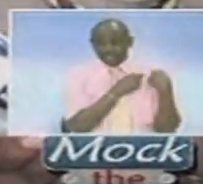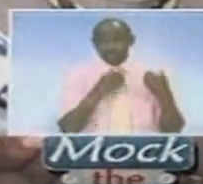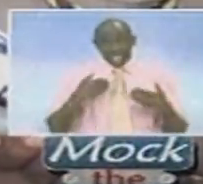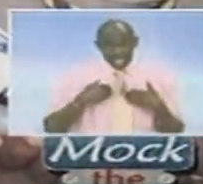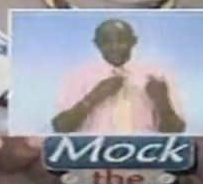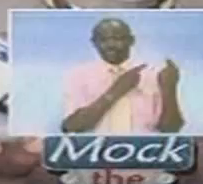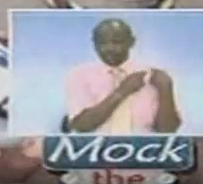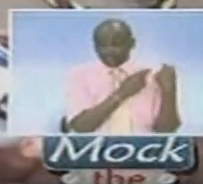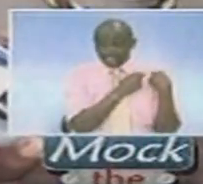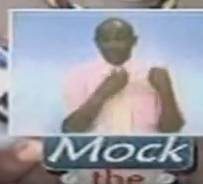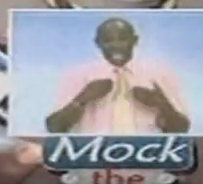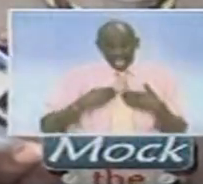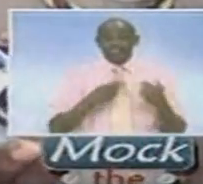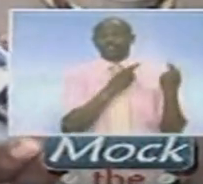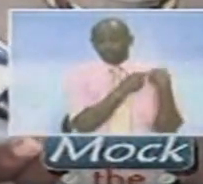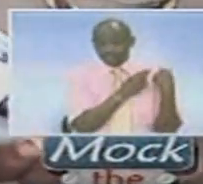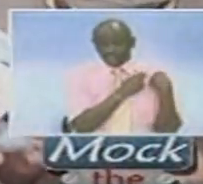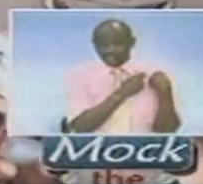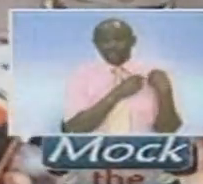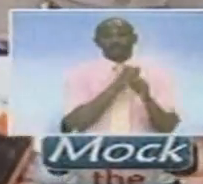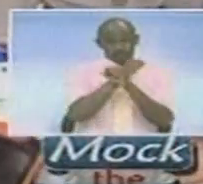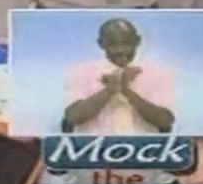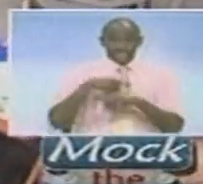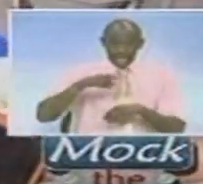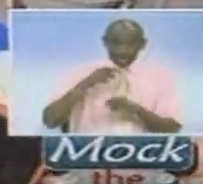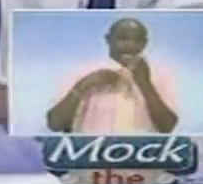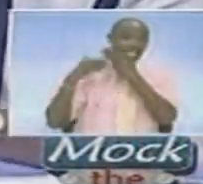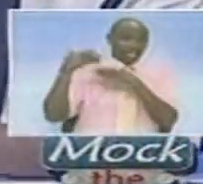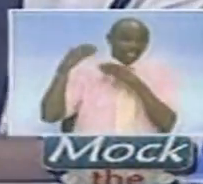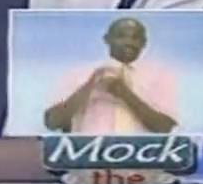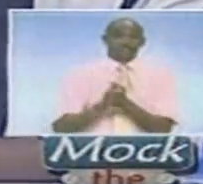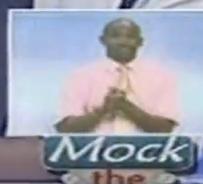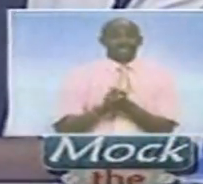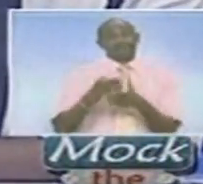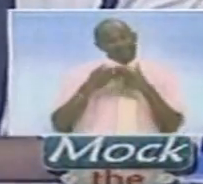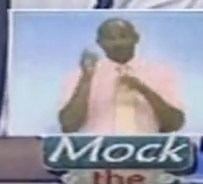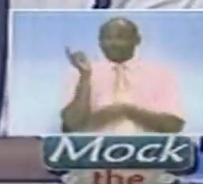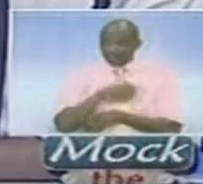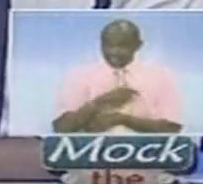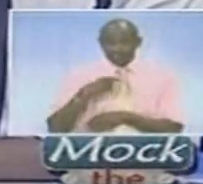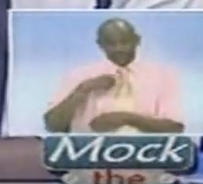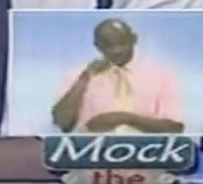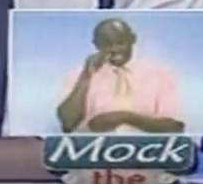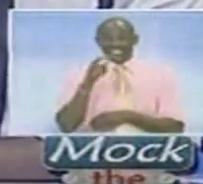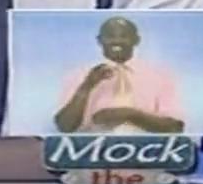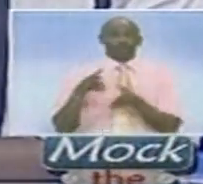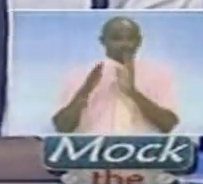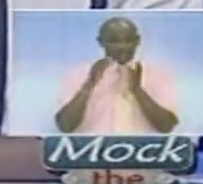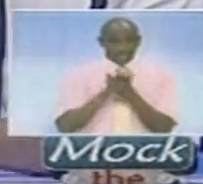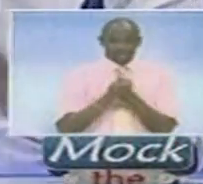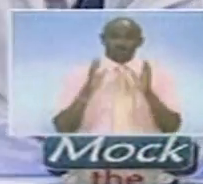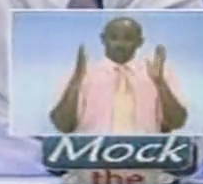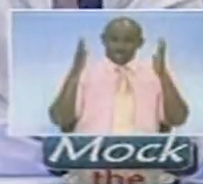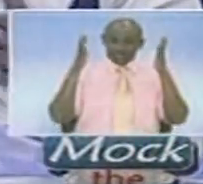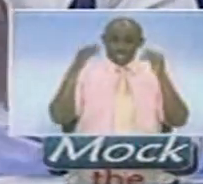a duty. And we have a duty to protect our heritage. Now, before we wind up, I'd like to take this golden opportunity to